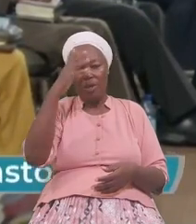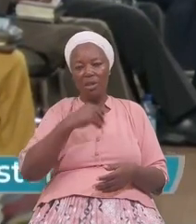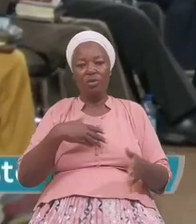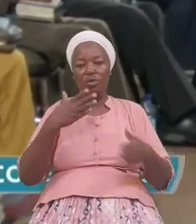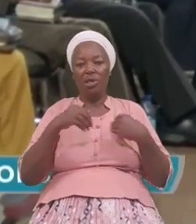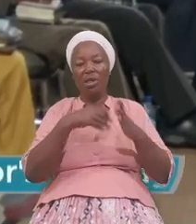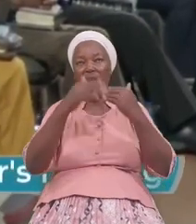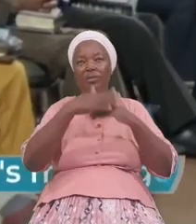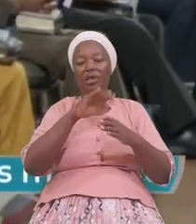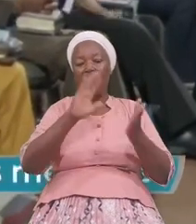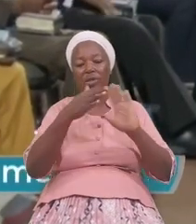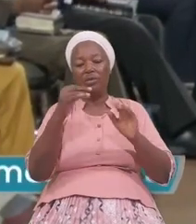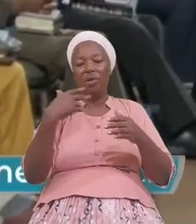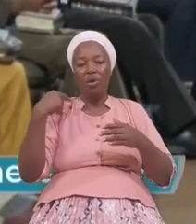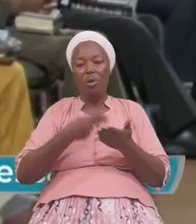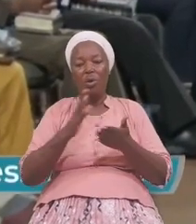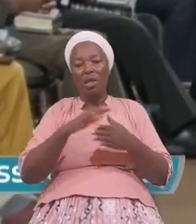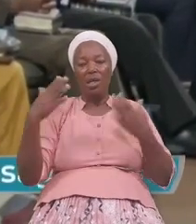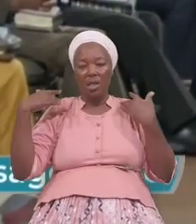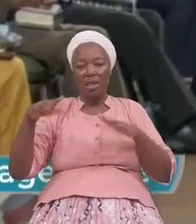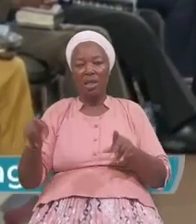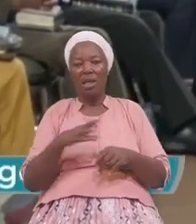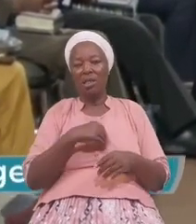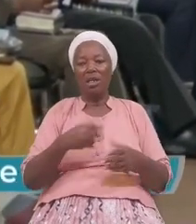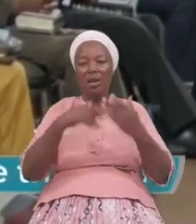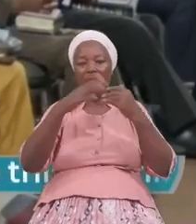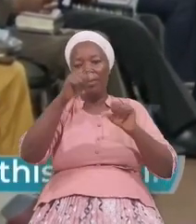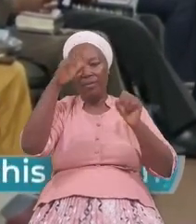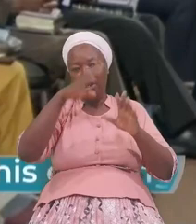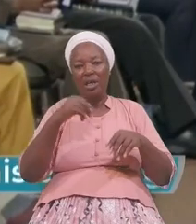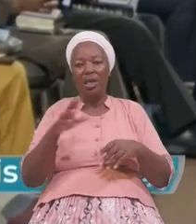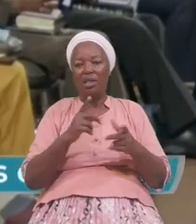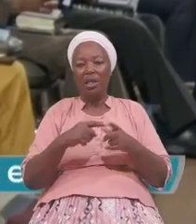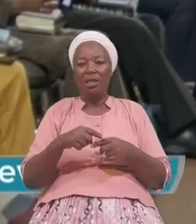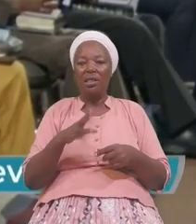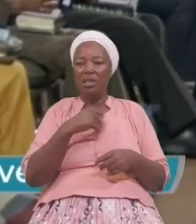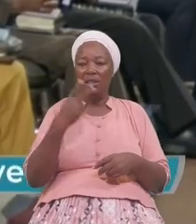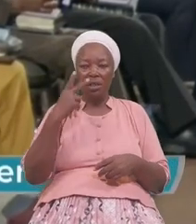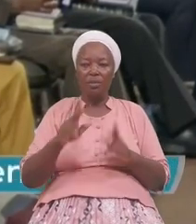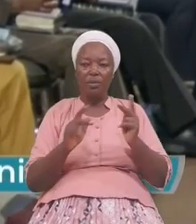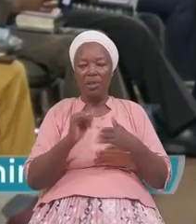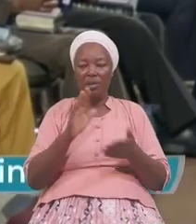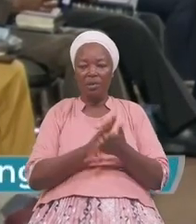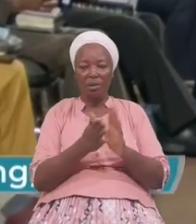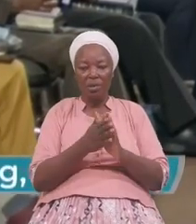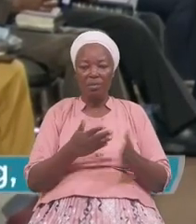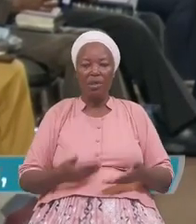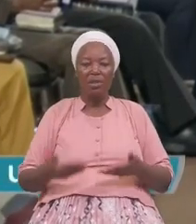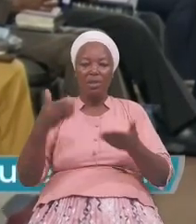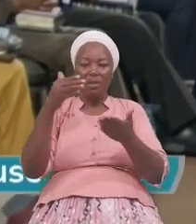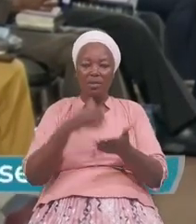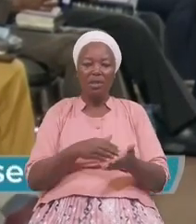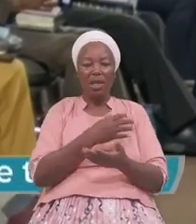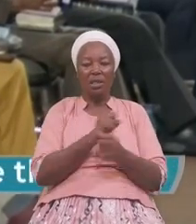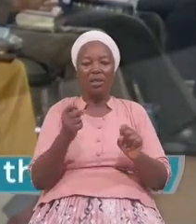angels and before the Heavenly Father. He shall see of the fruit of his travail and shall be satisfied. This is the essence